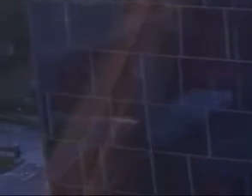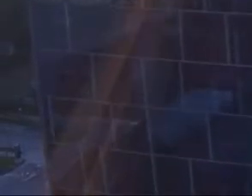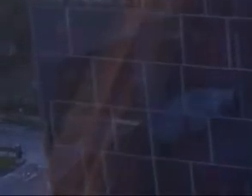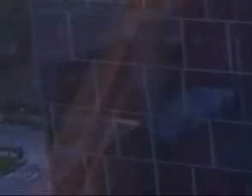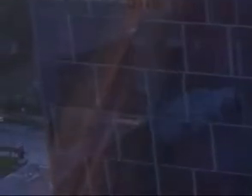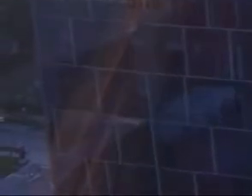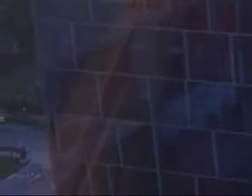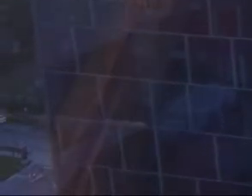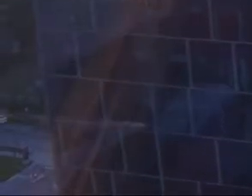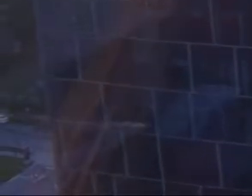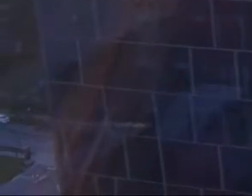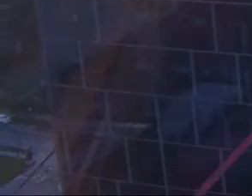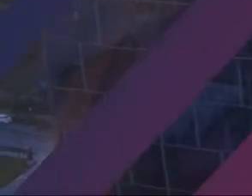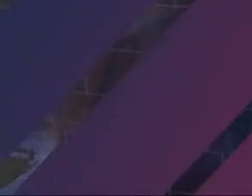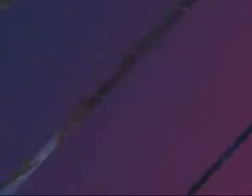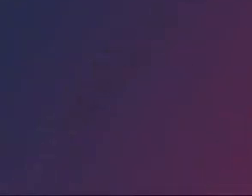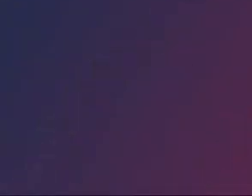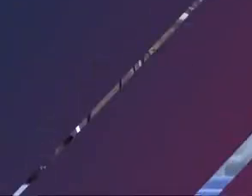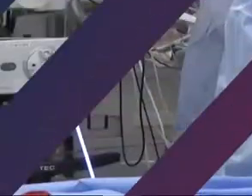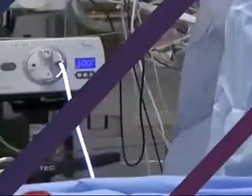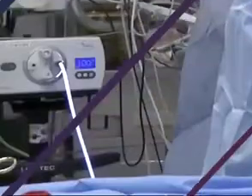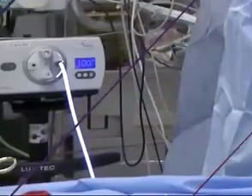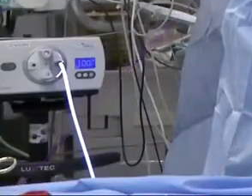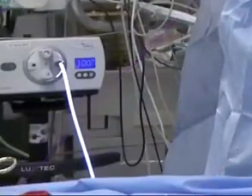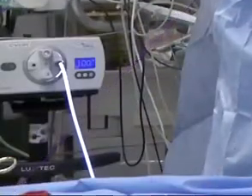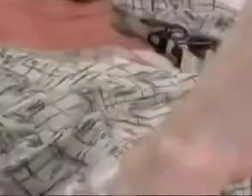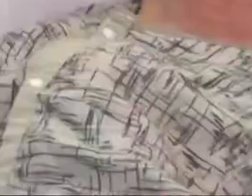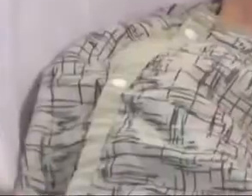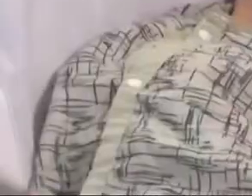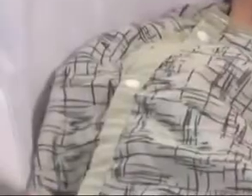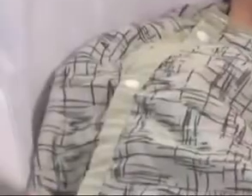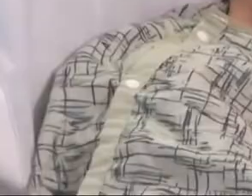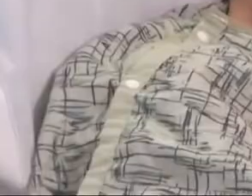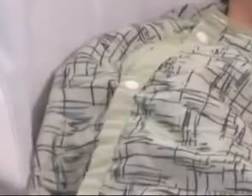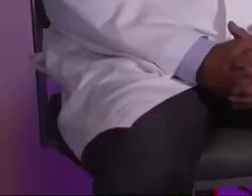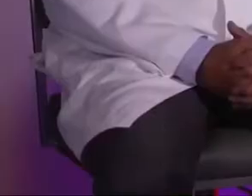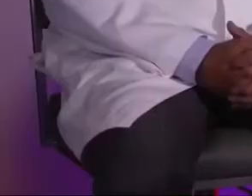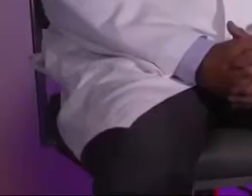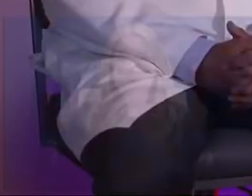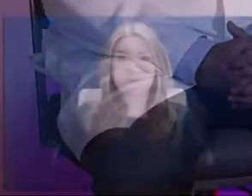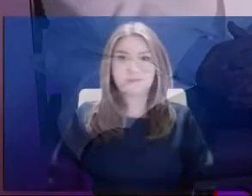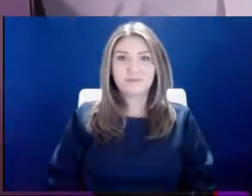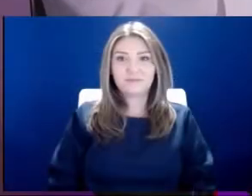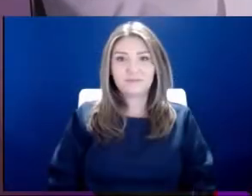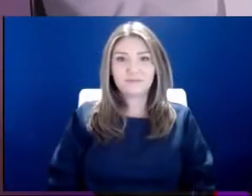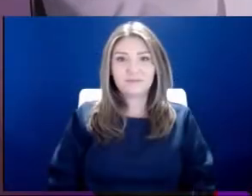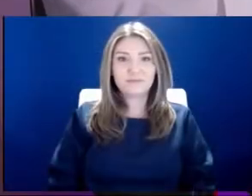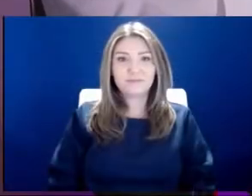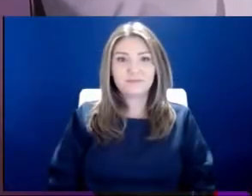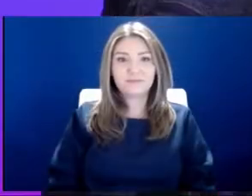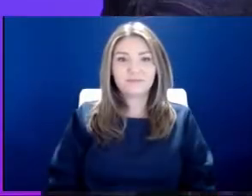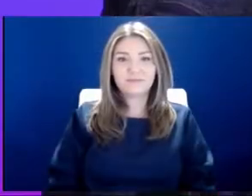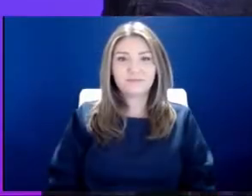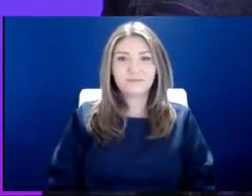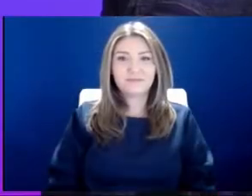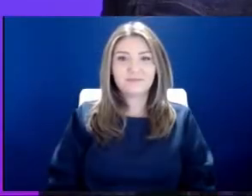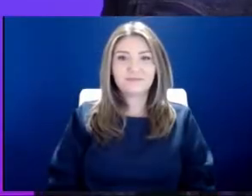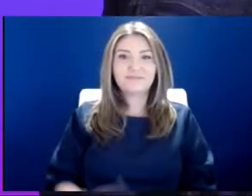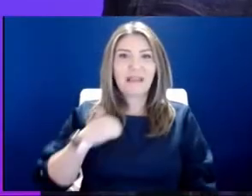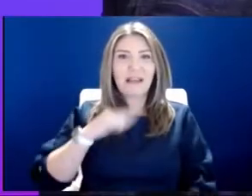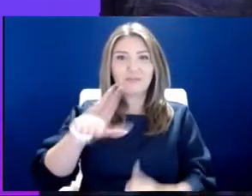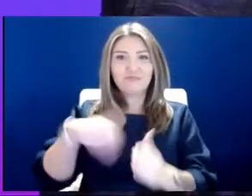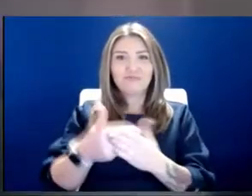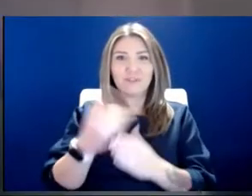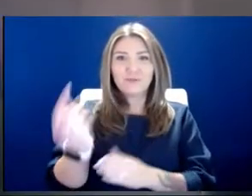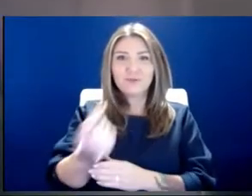from the University of Kansas Health System. I am amazed. The team here is great. I came on a Tuesday, and then by Saturday, I